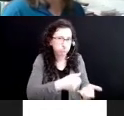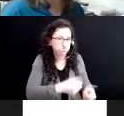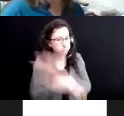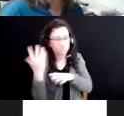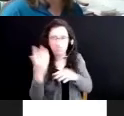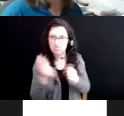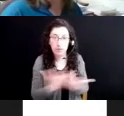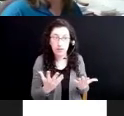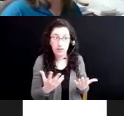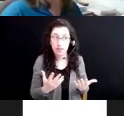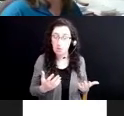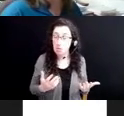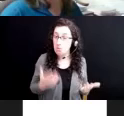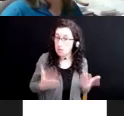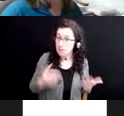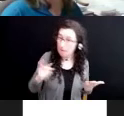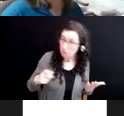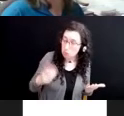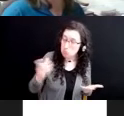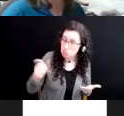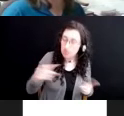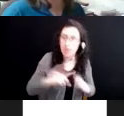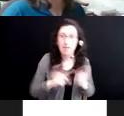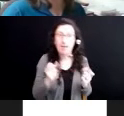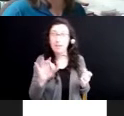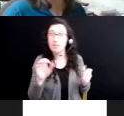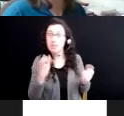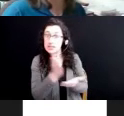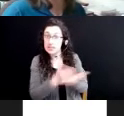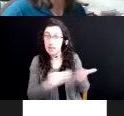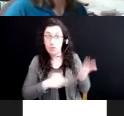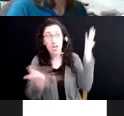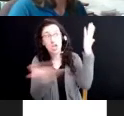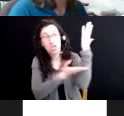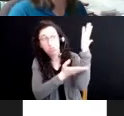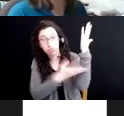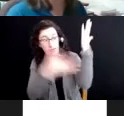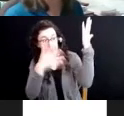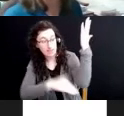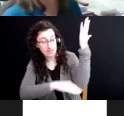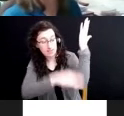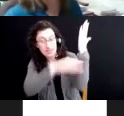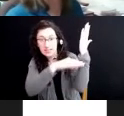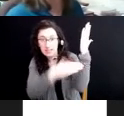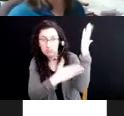and you would address the hazard, but retain some value to habitat for wildlife.